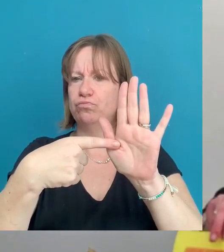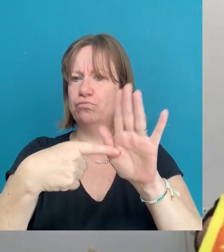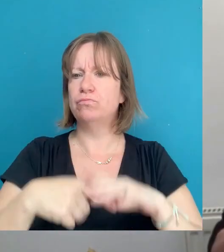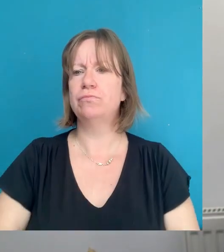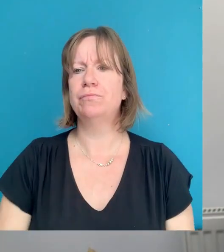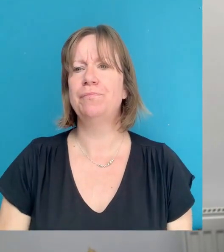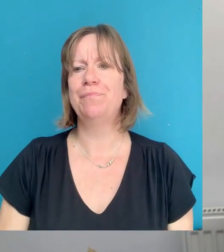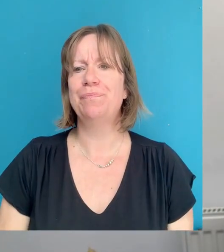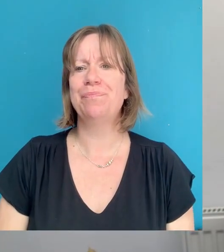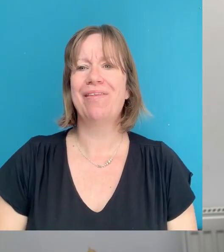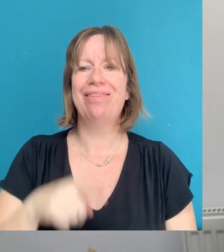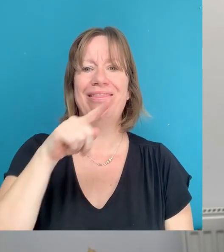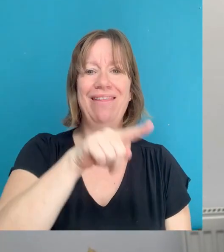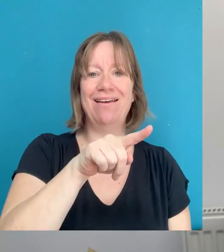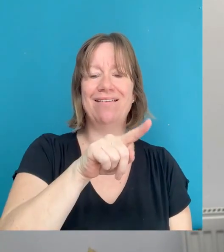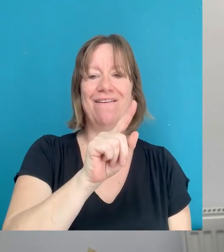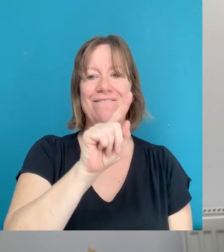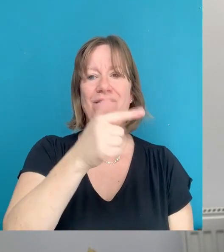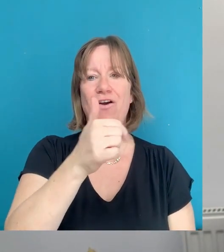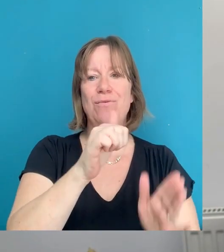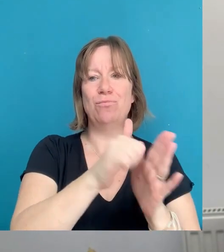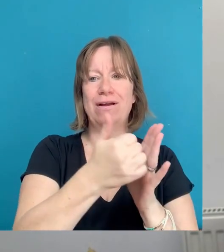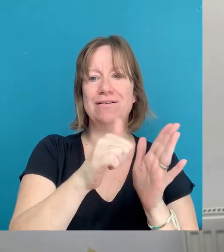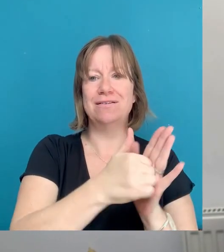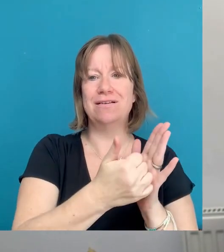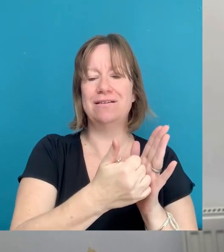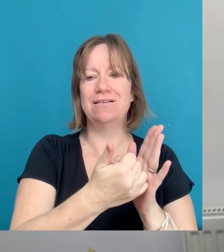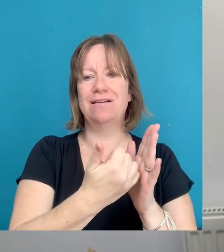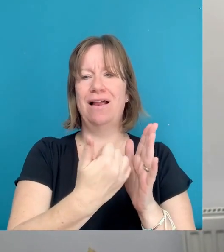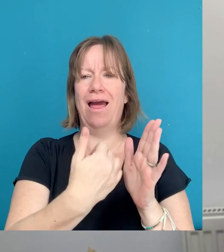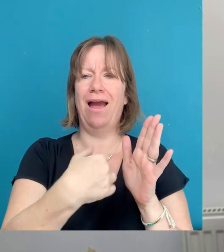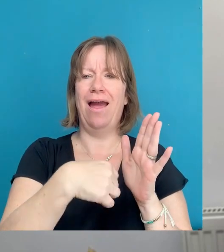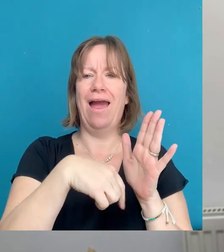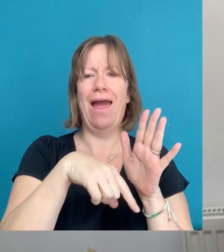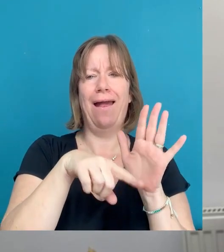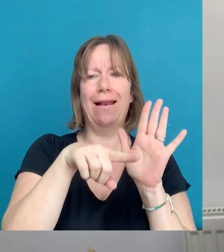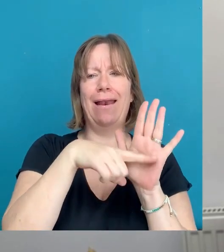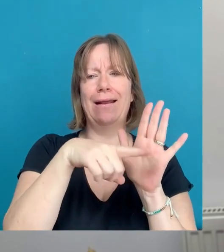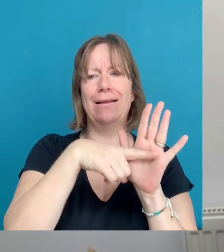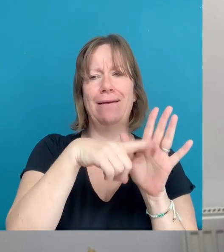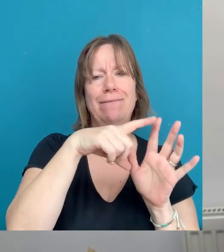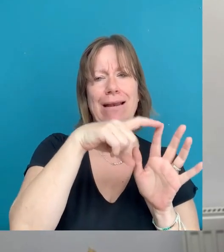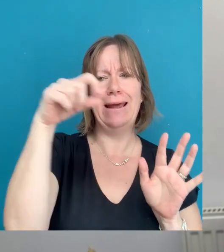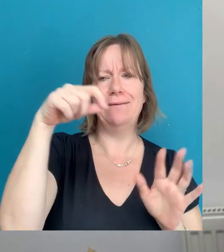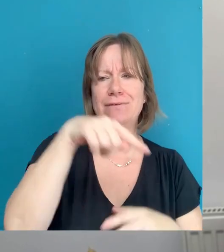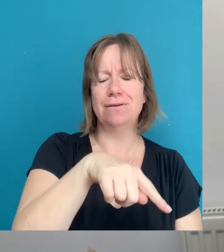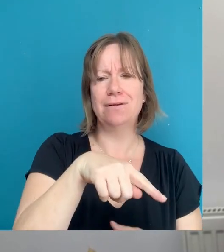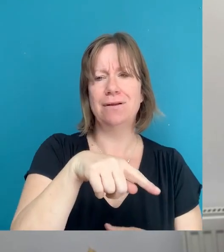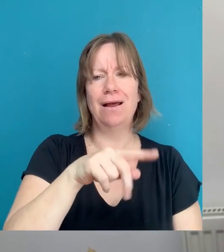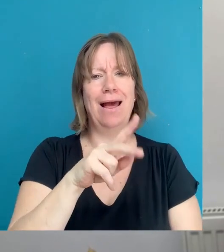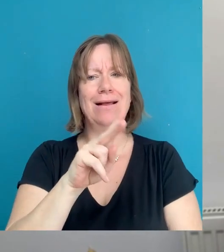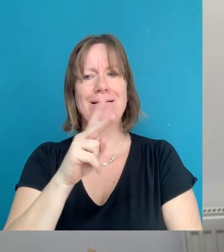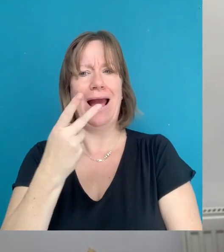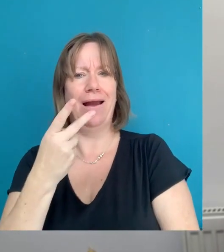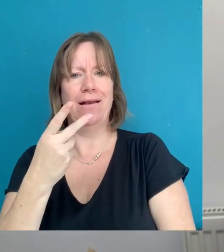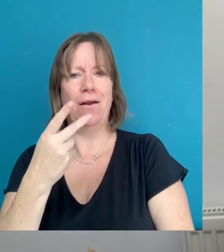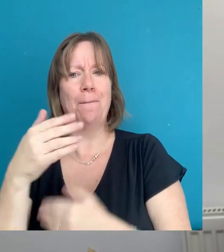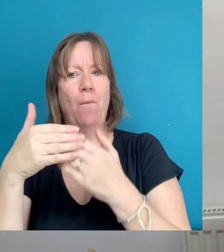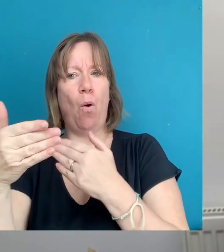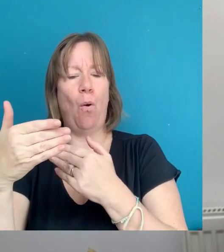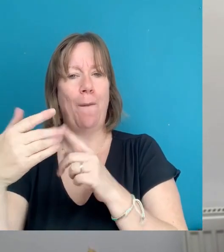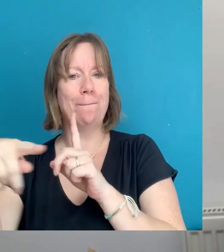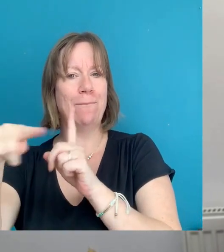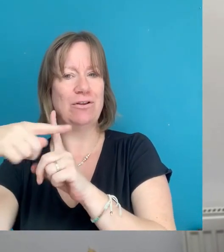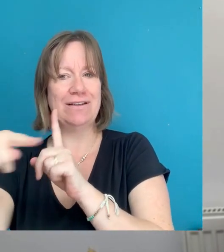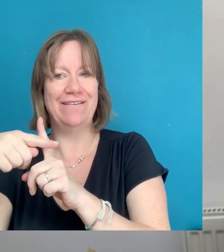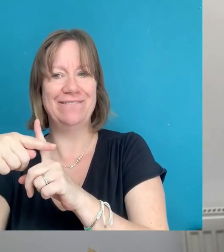show you this. This is the thing. The first print will give you a negative where your leaves are. The second